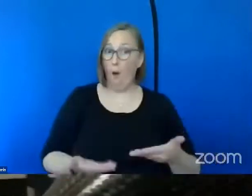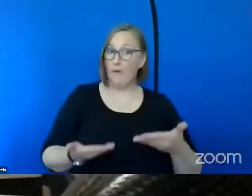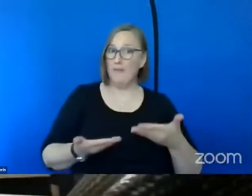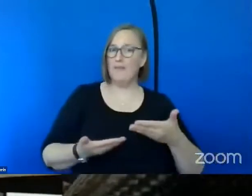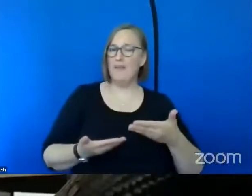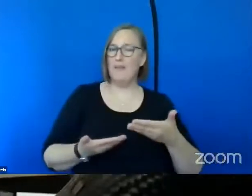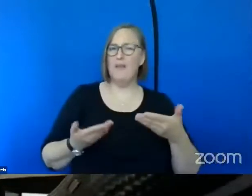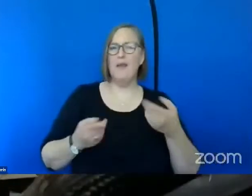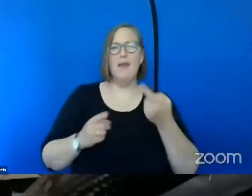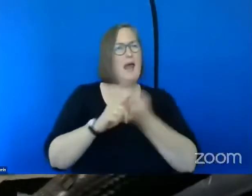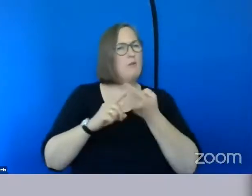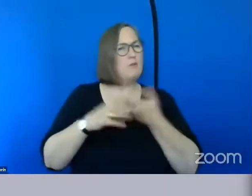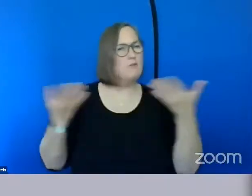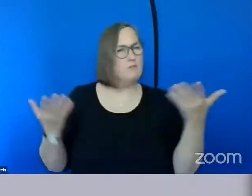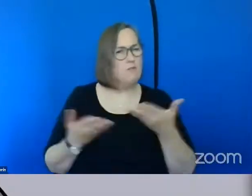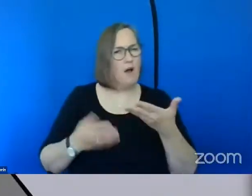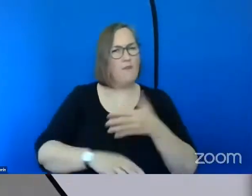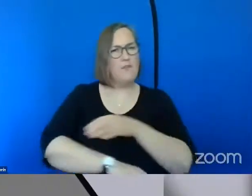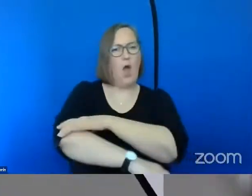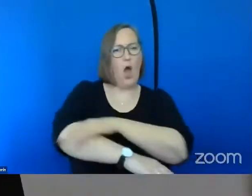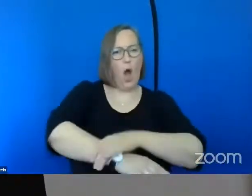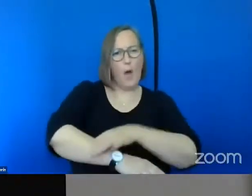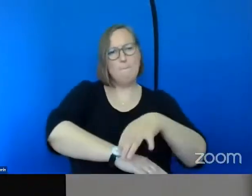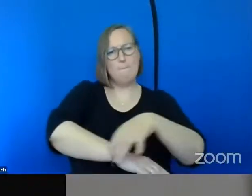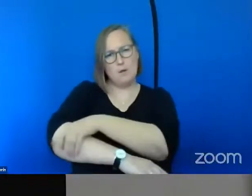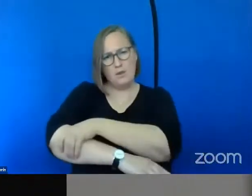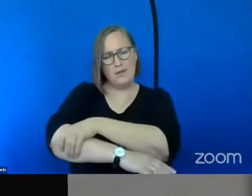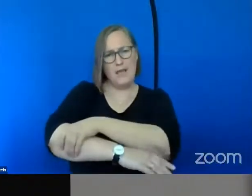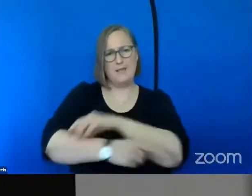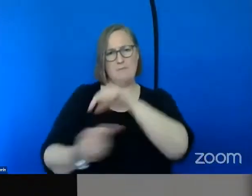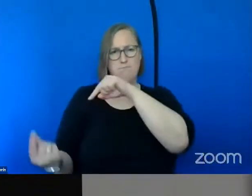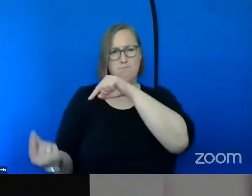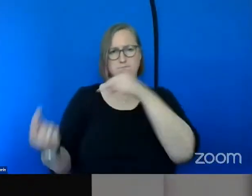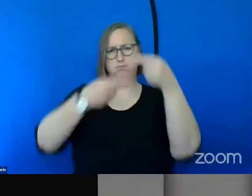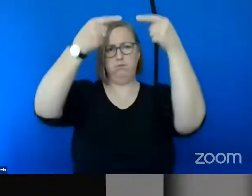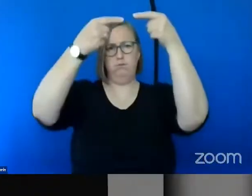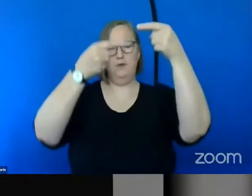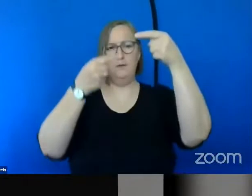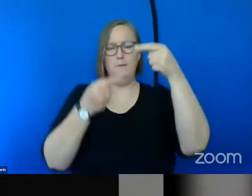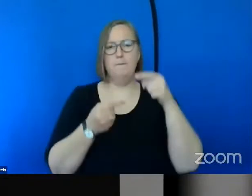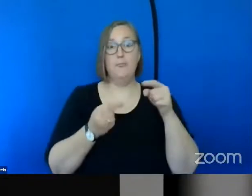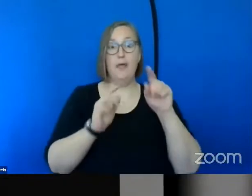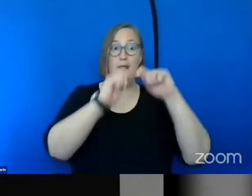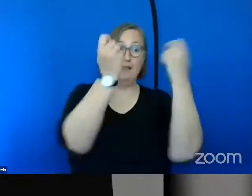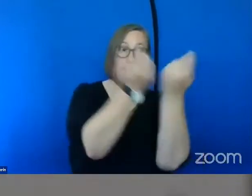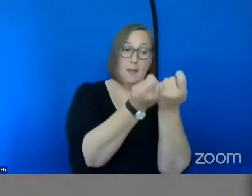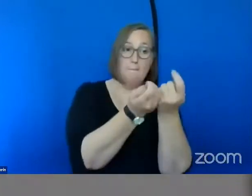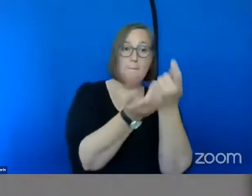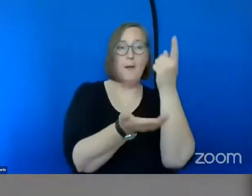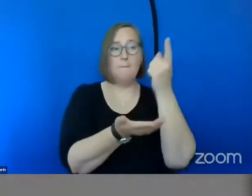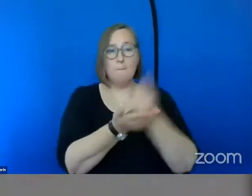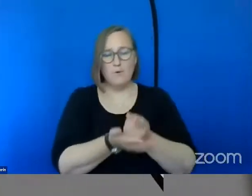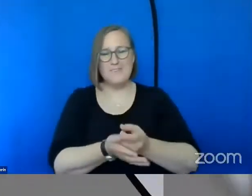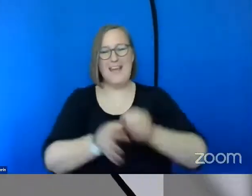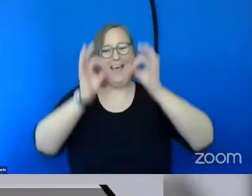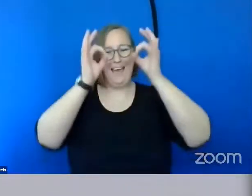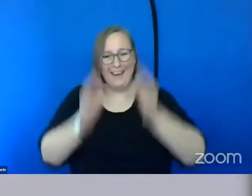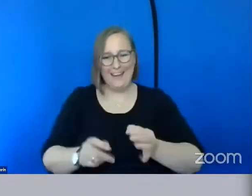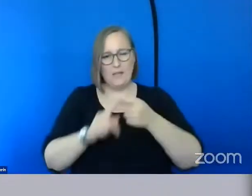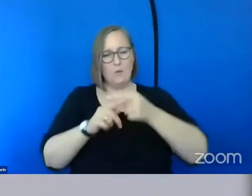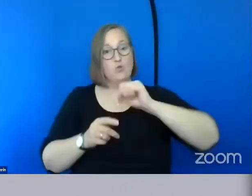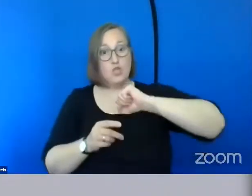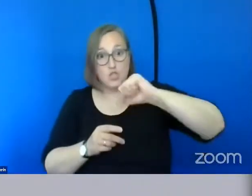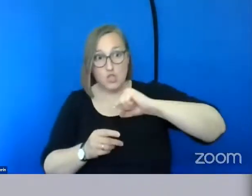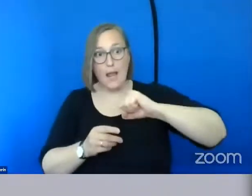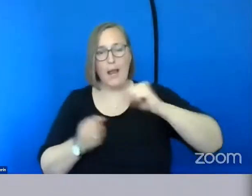as quickly as possible. A box contains 8 different everyday objects. Competitors have to position all objects correctly